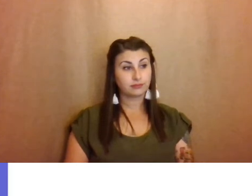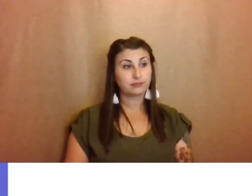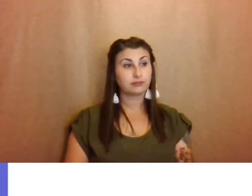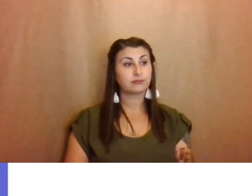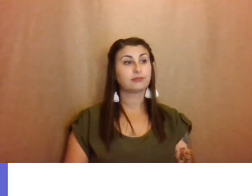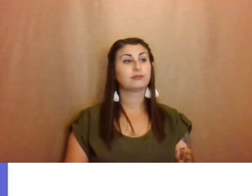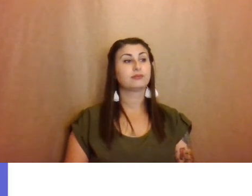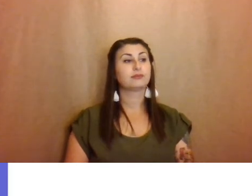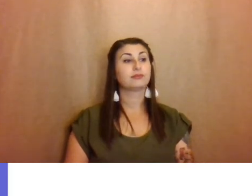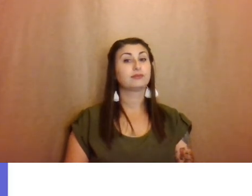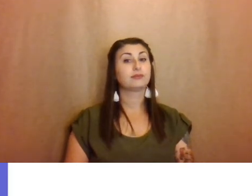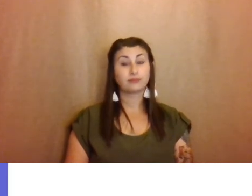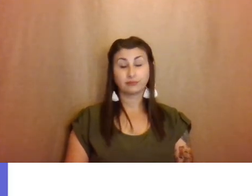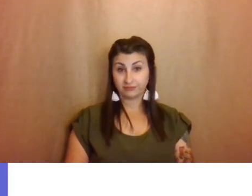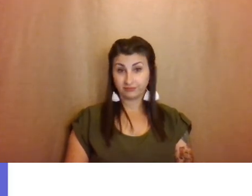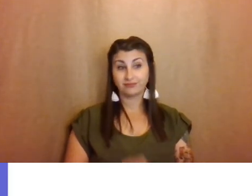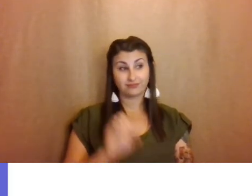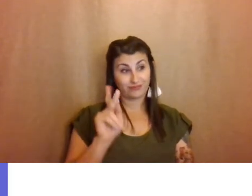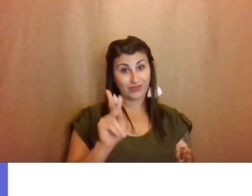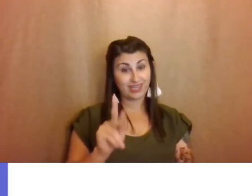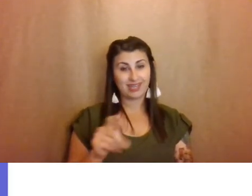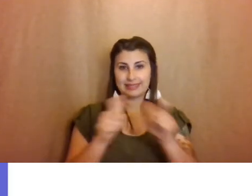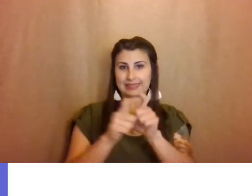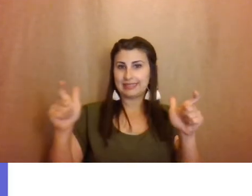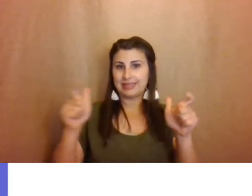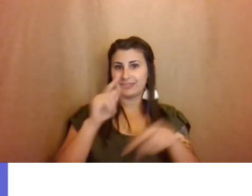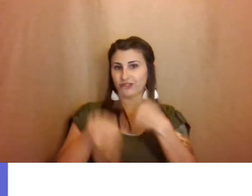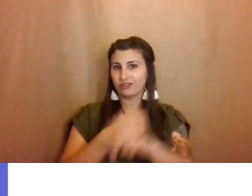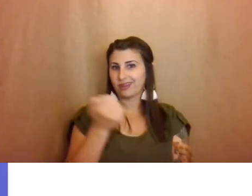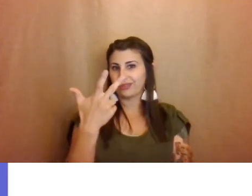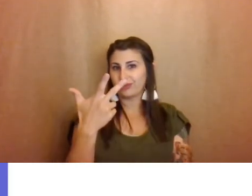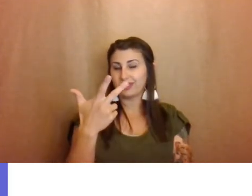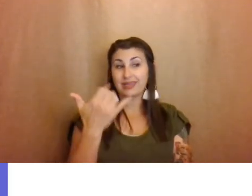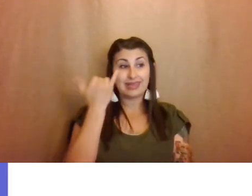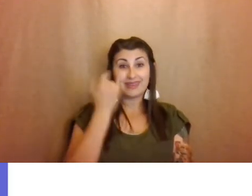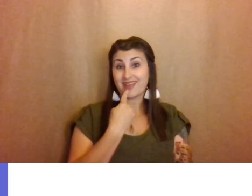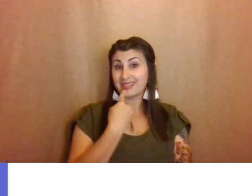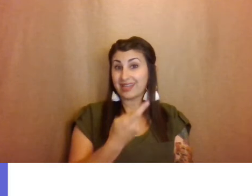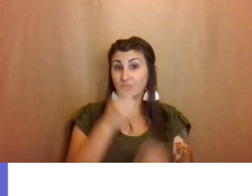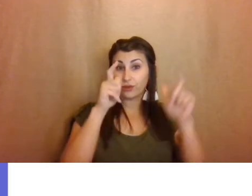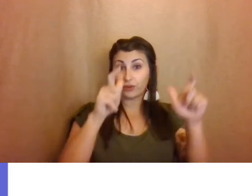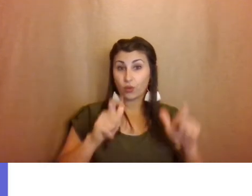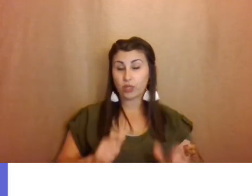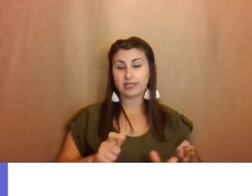All right, dilation type 3, given coordinates. So it says dilate